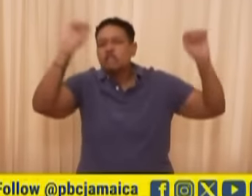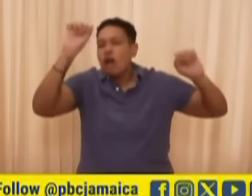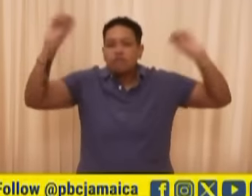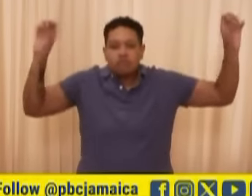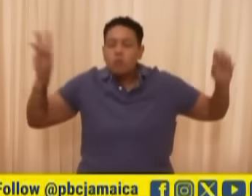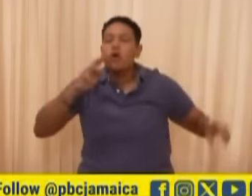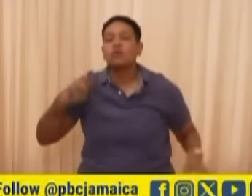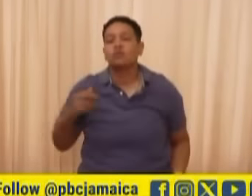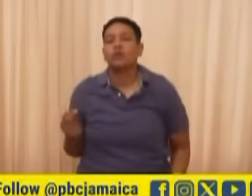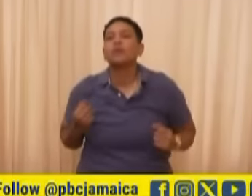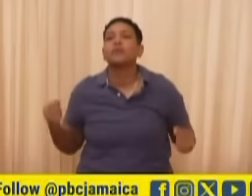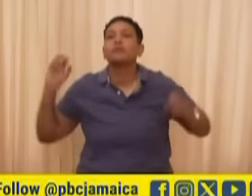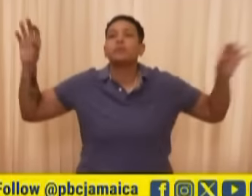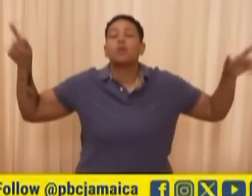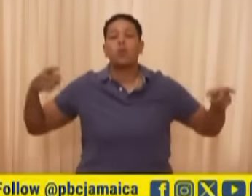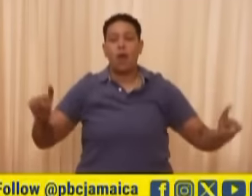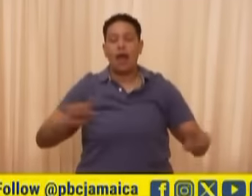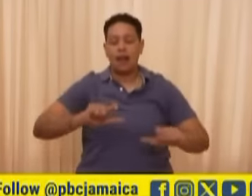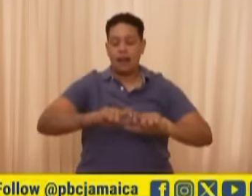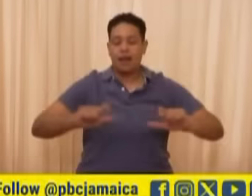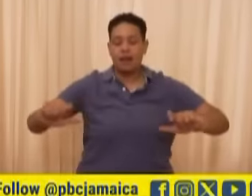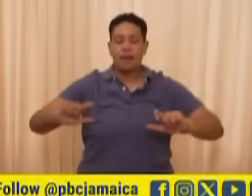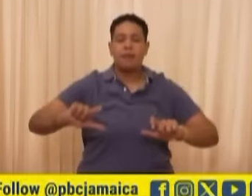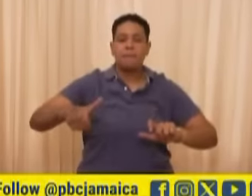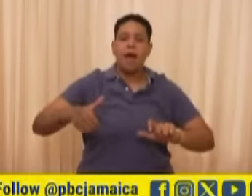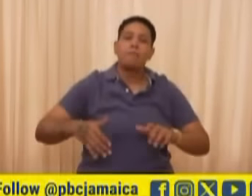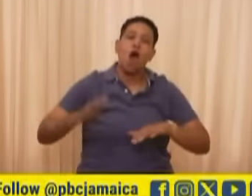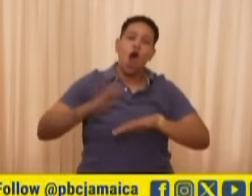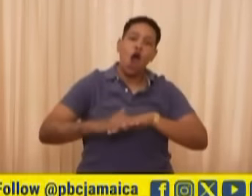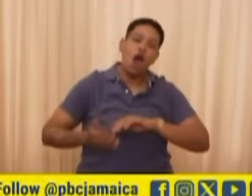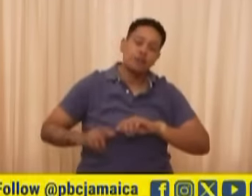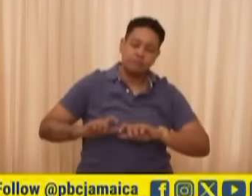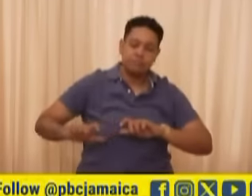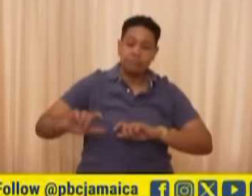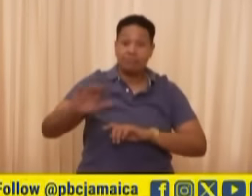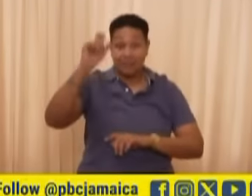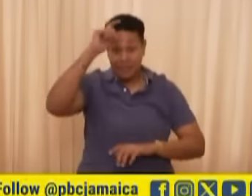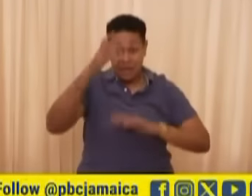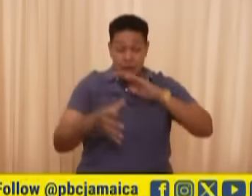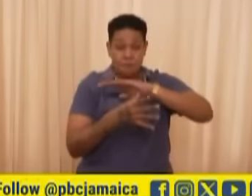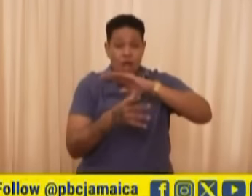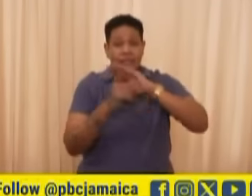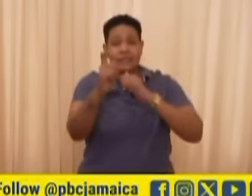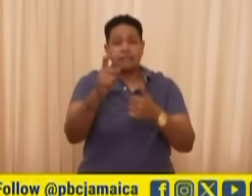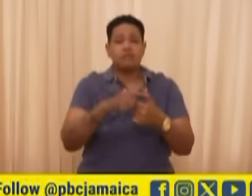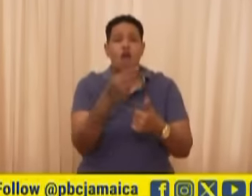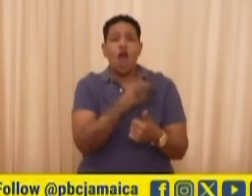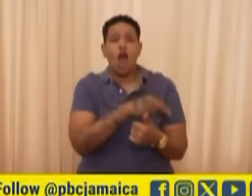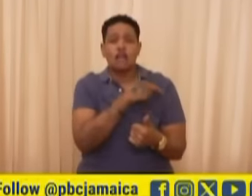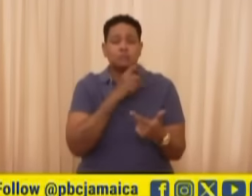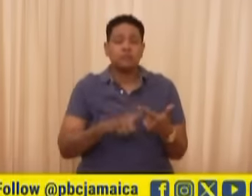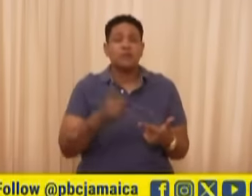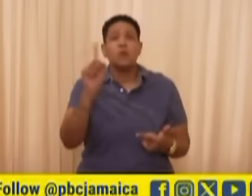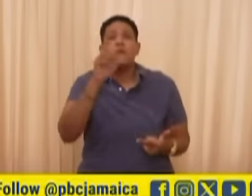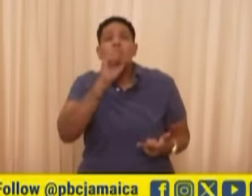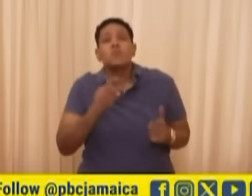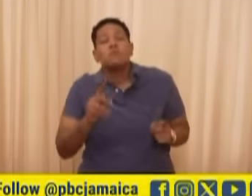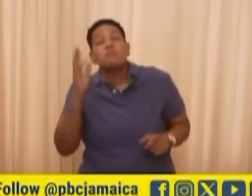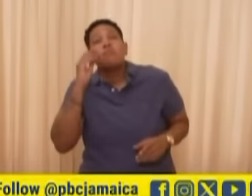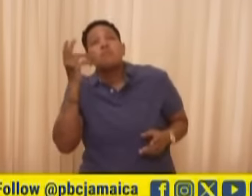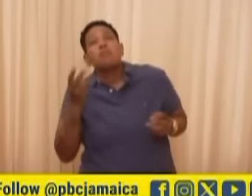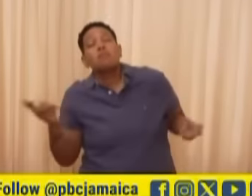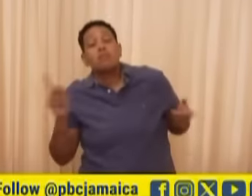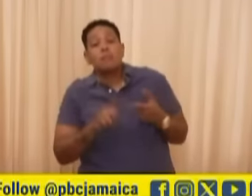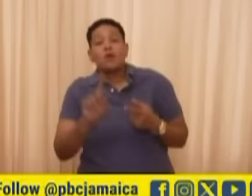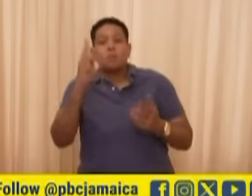on additional systems. Now, as we have said in the past, priority is given to hospitals, infirmaries, and indeed places